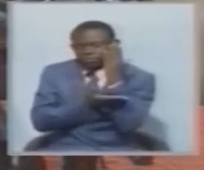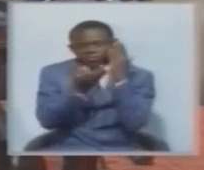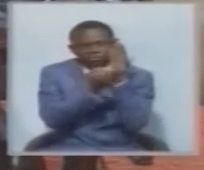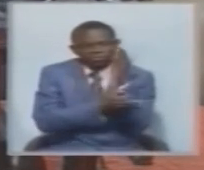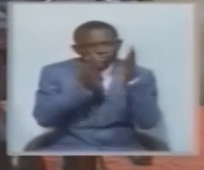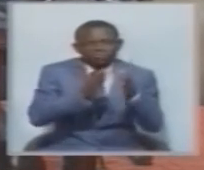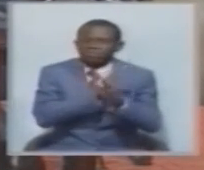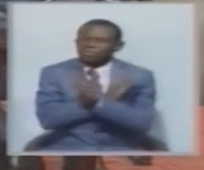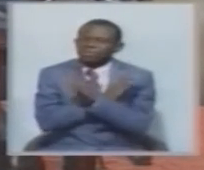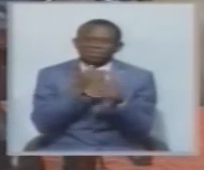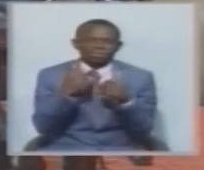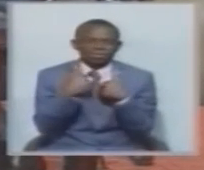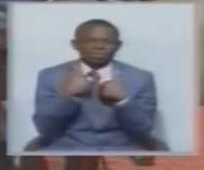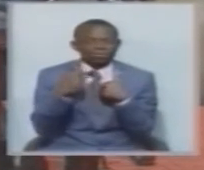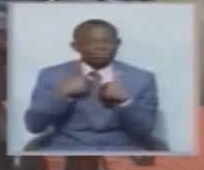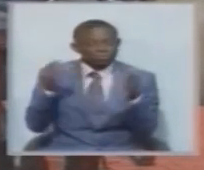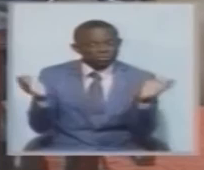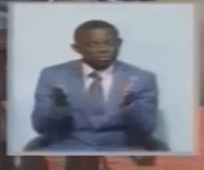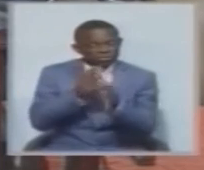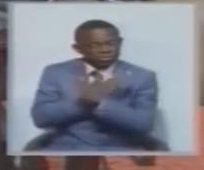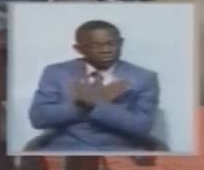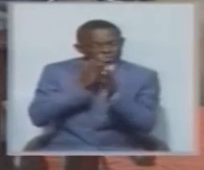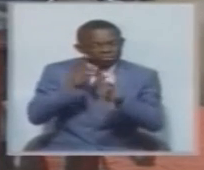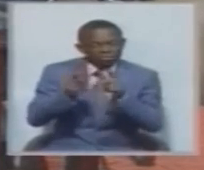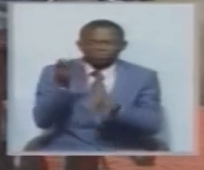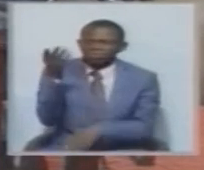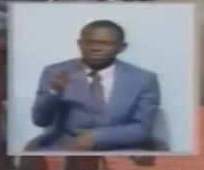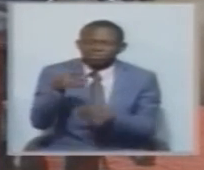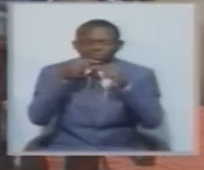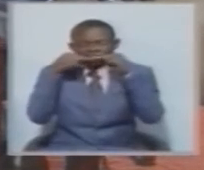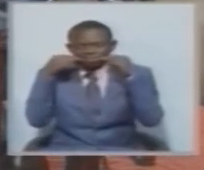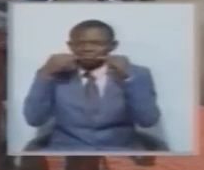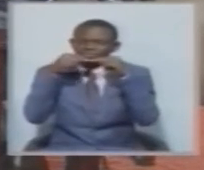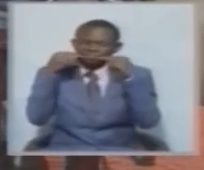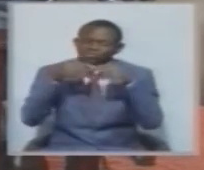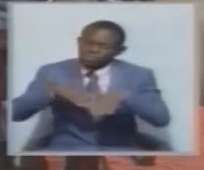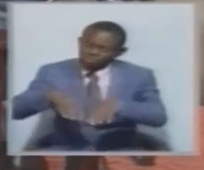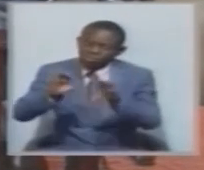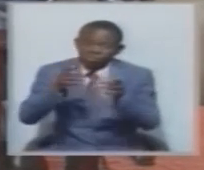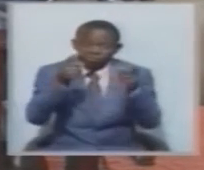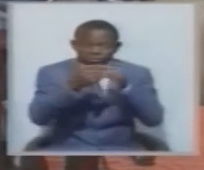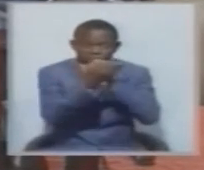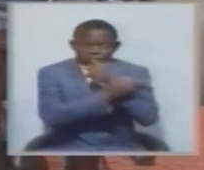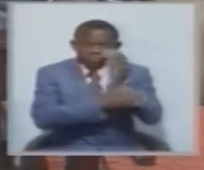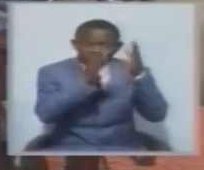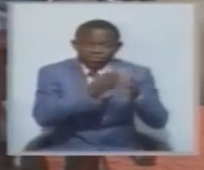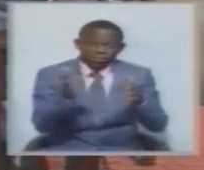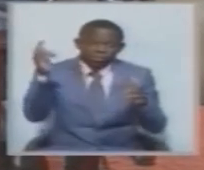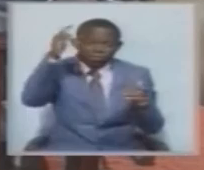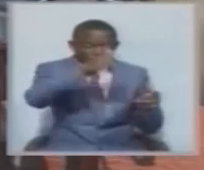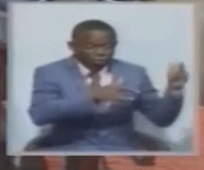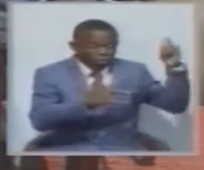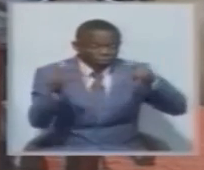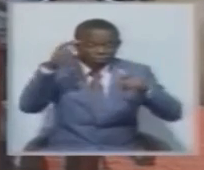same hospitality that they are known for, so that at the end of the day, they will be marketing this particular country not